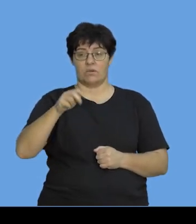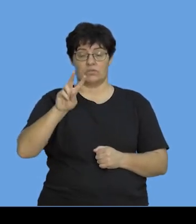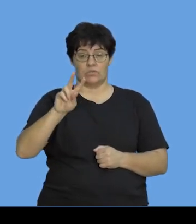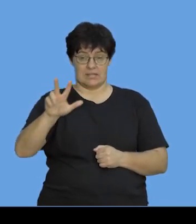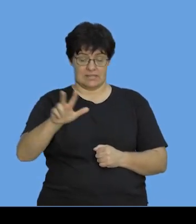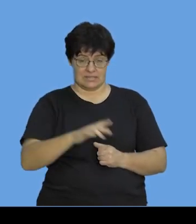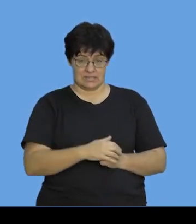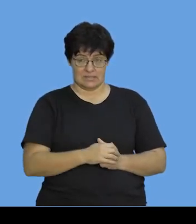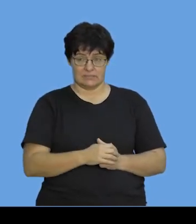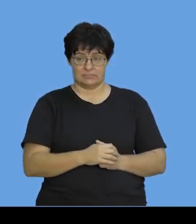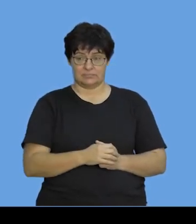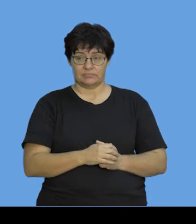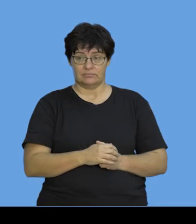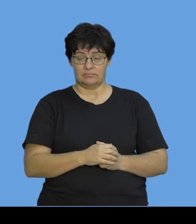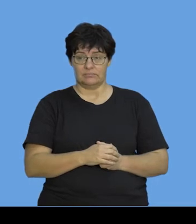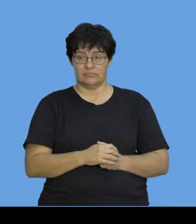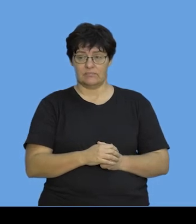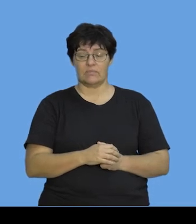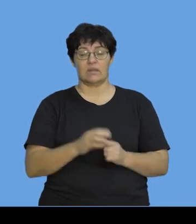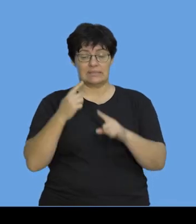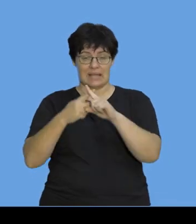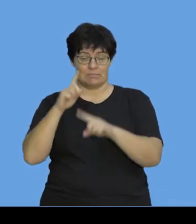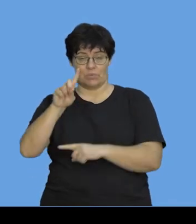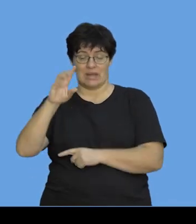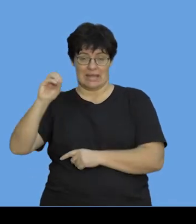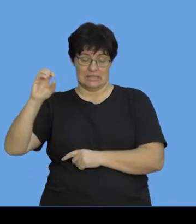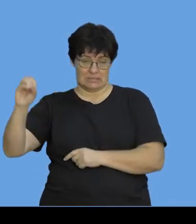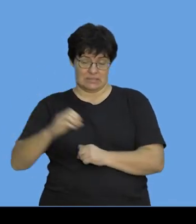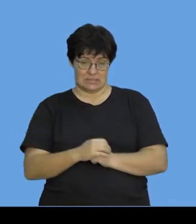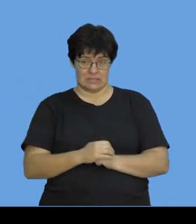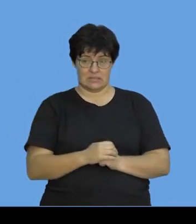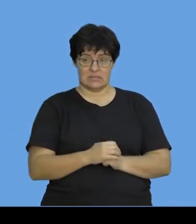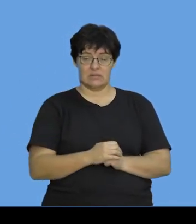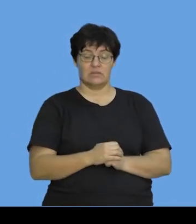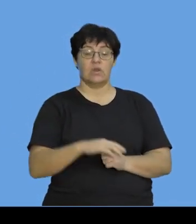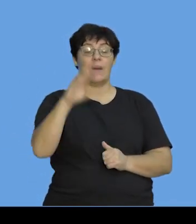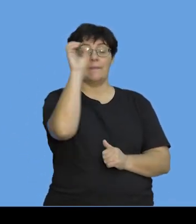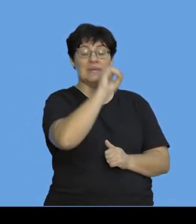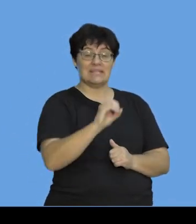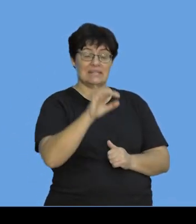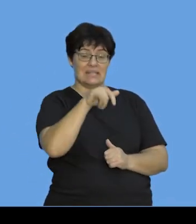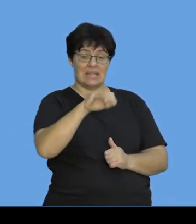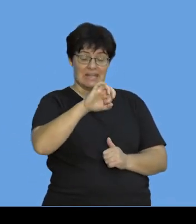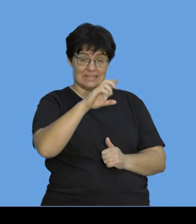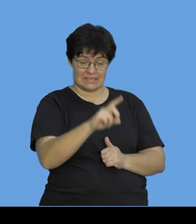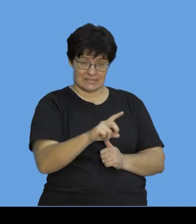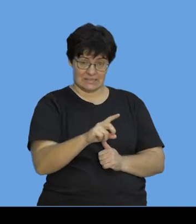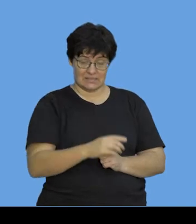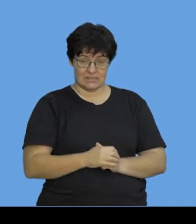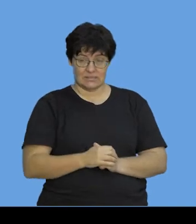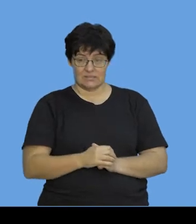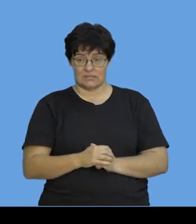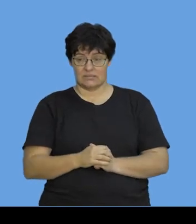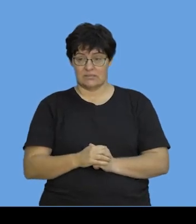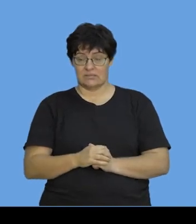105.28, okay, that expressed as a percentage. So our percentage yield in this case